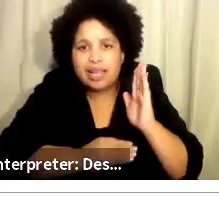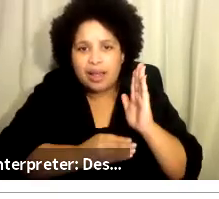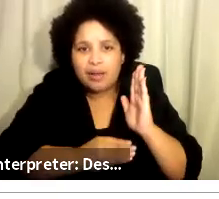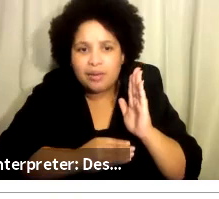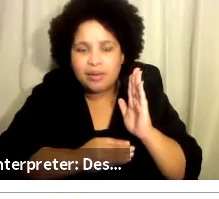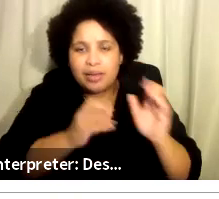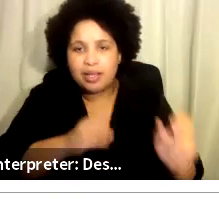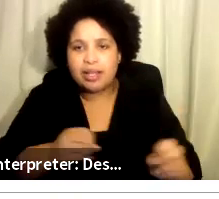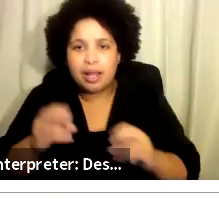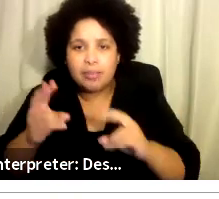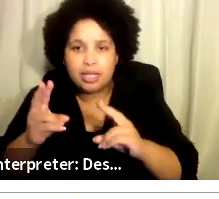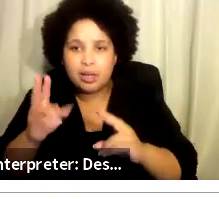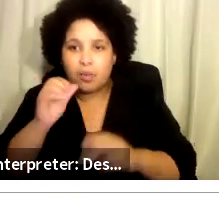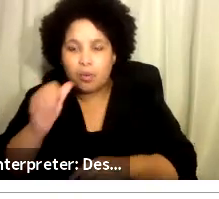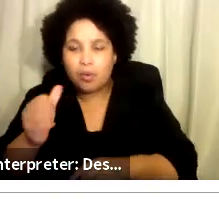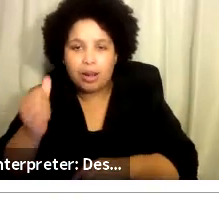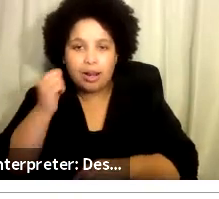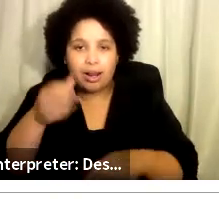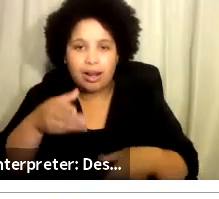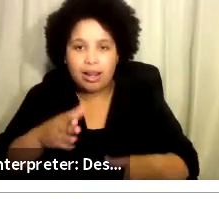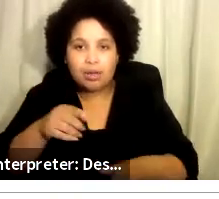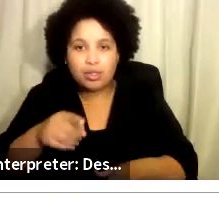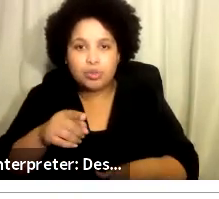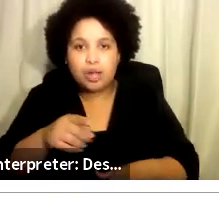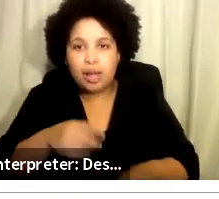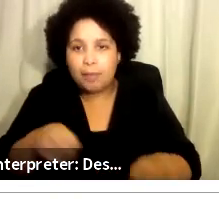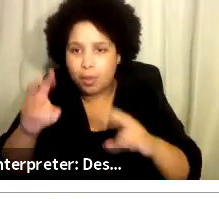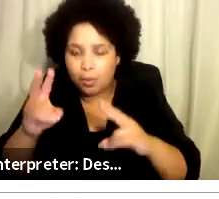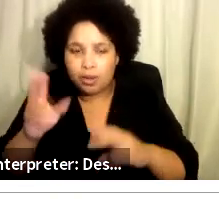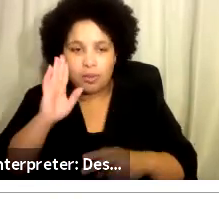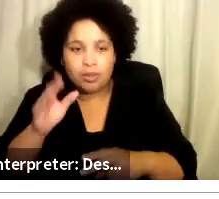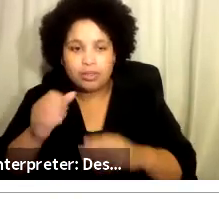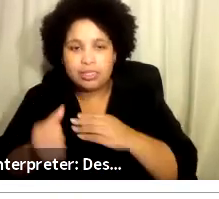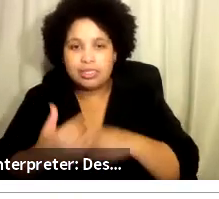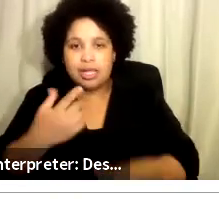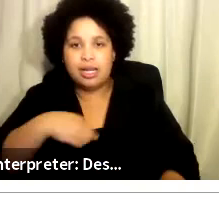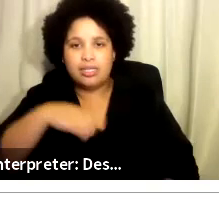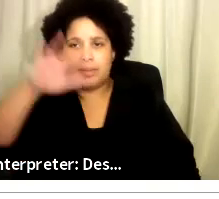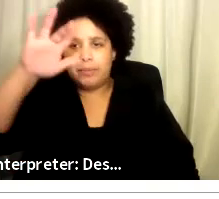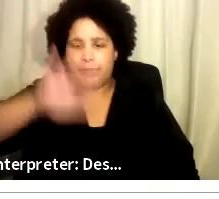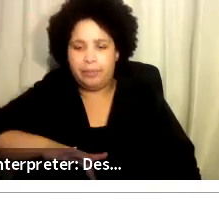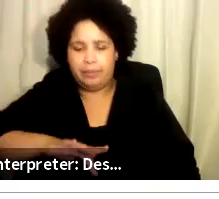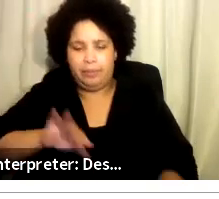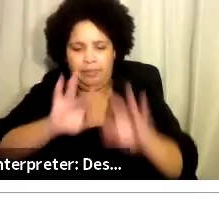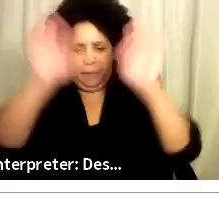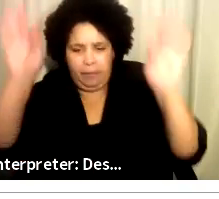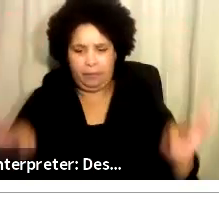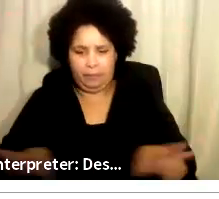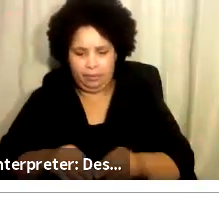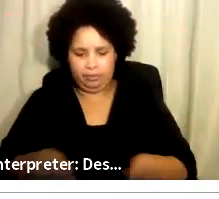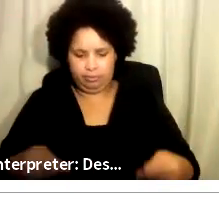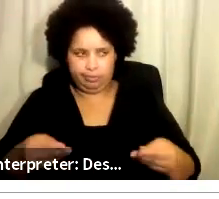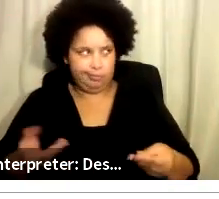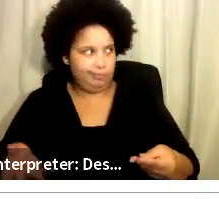and update it, it won't let you upload and it will simply send us a blank application to our